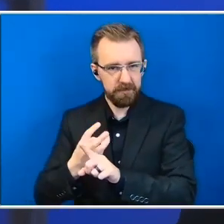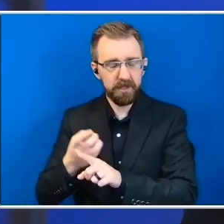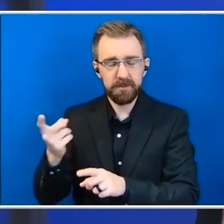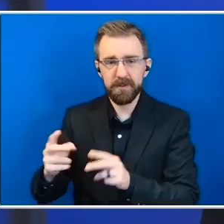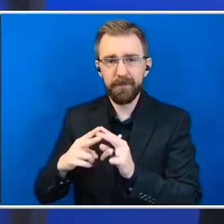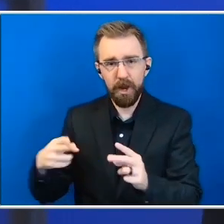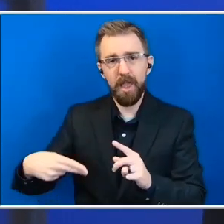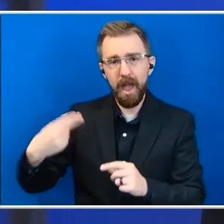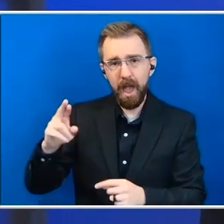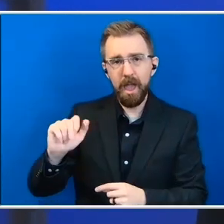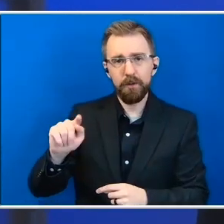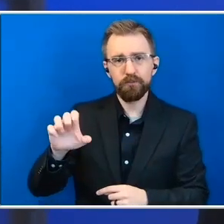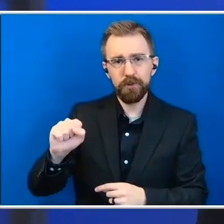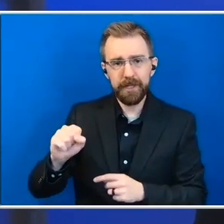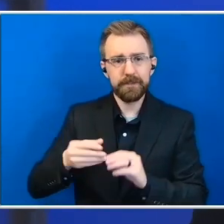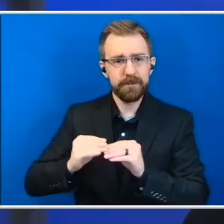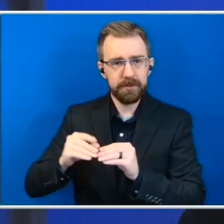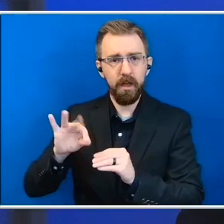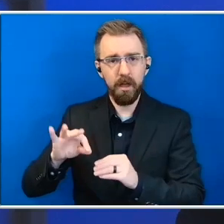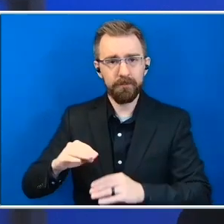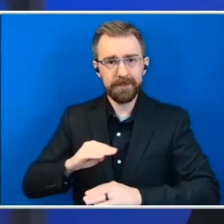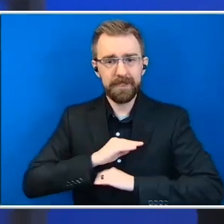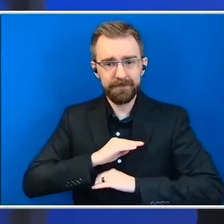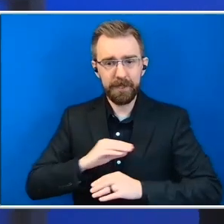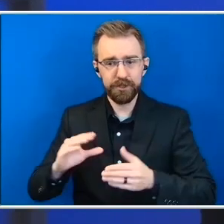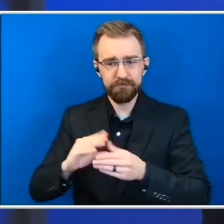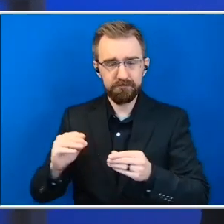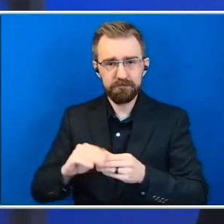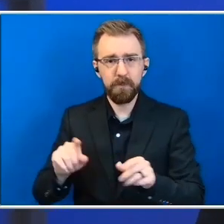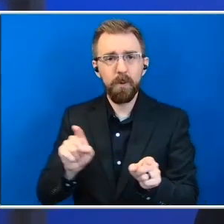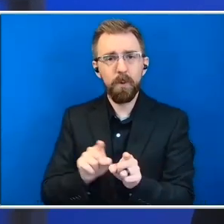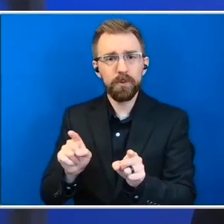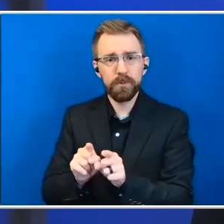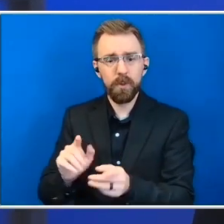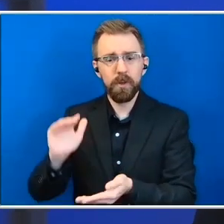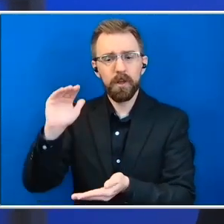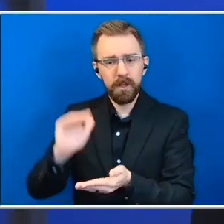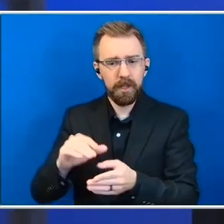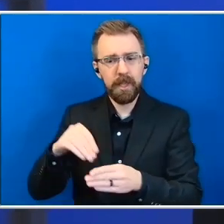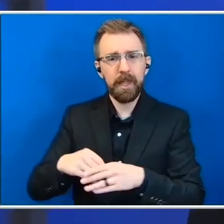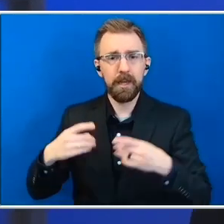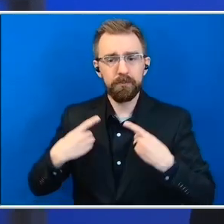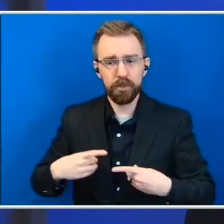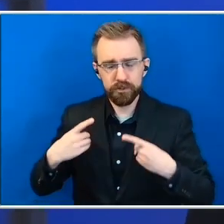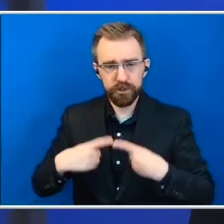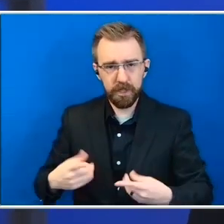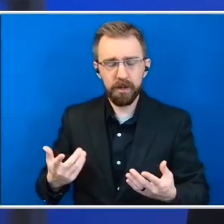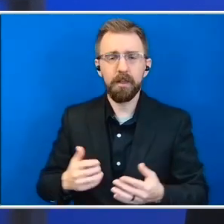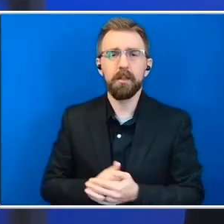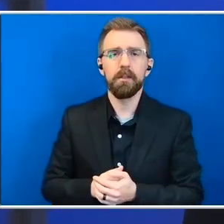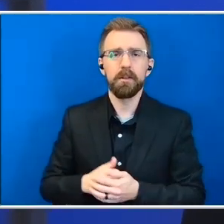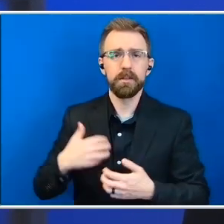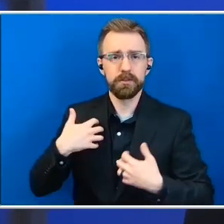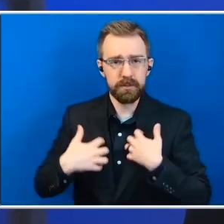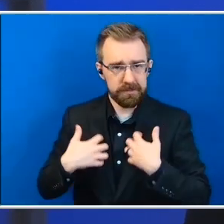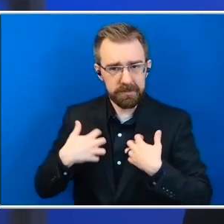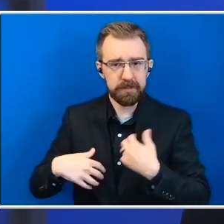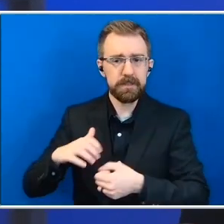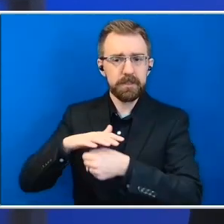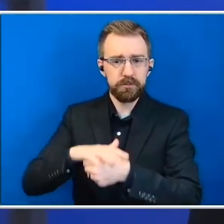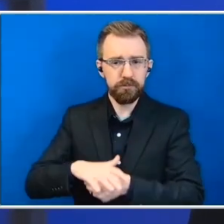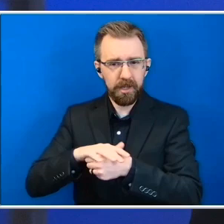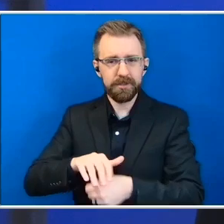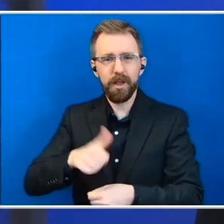of satisfaction, as well as decreases in depression, distress, and other outcomes.